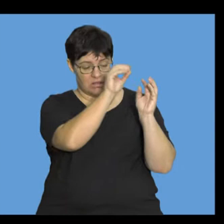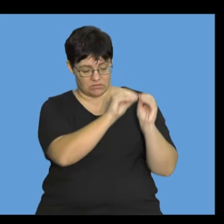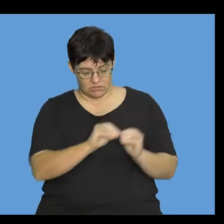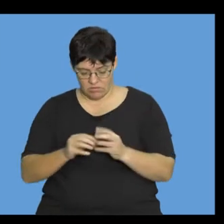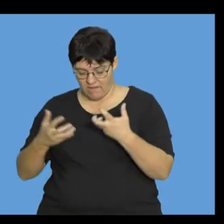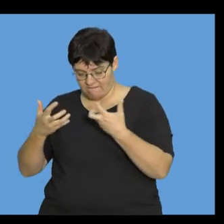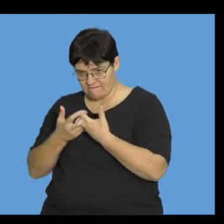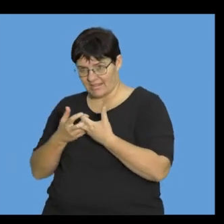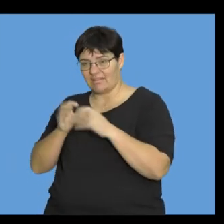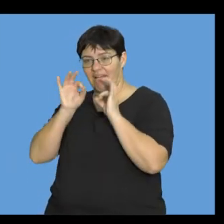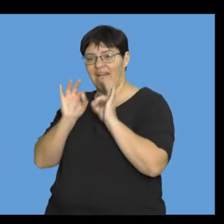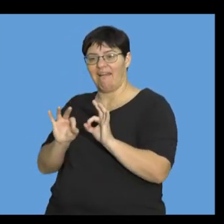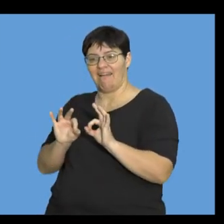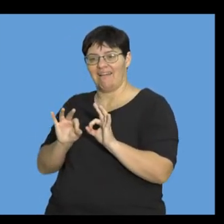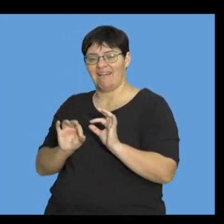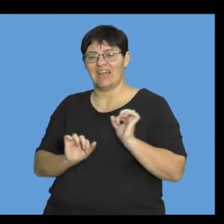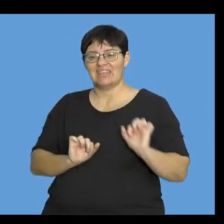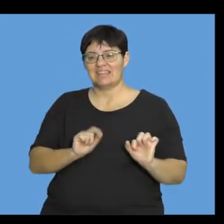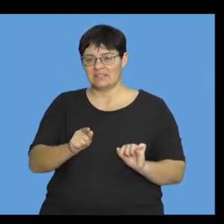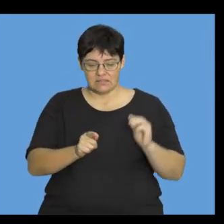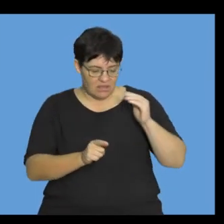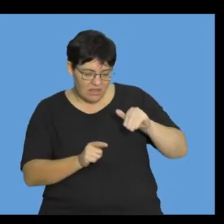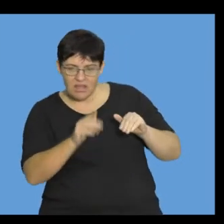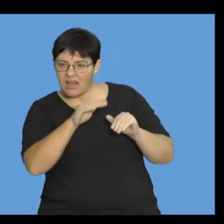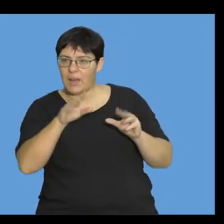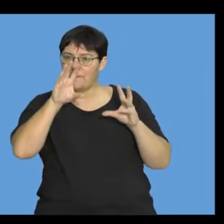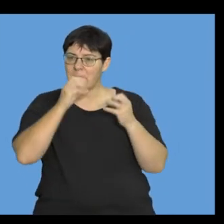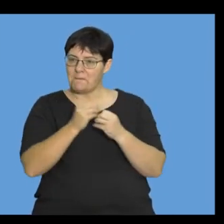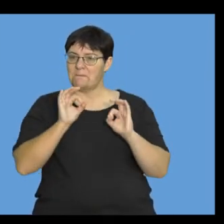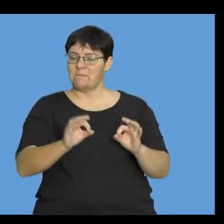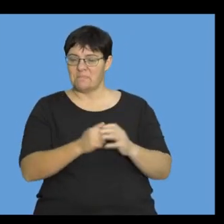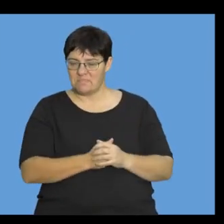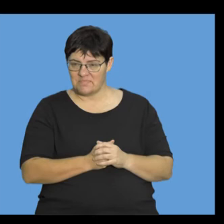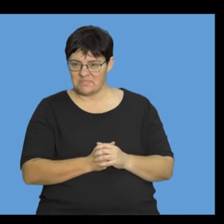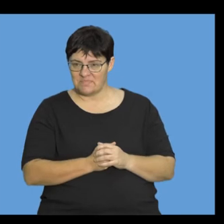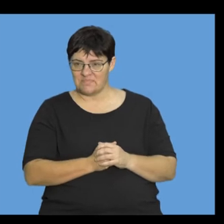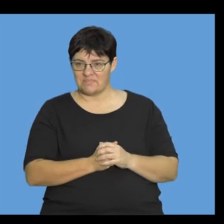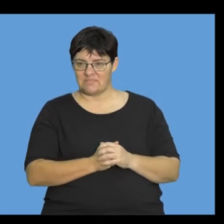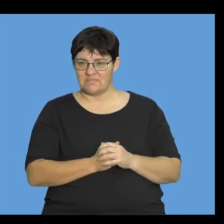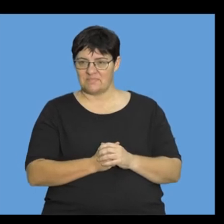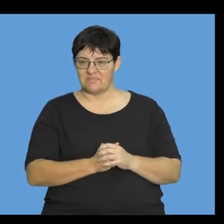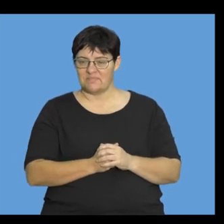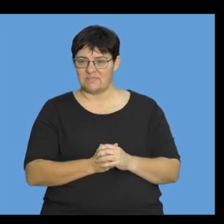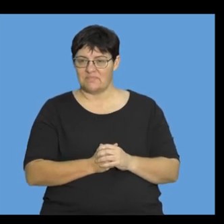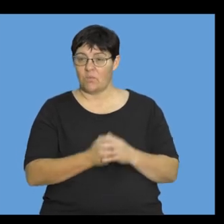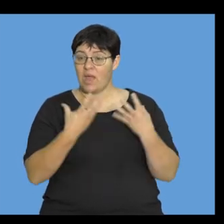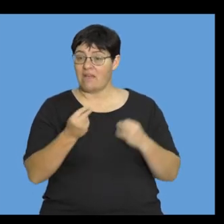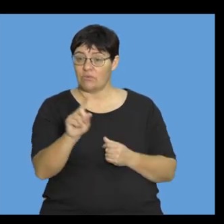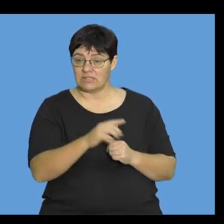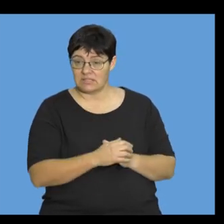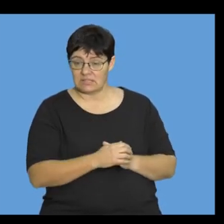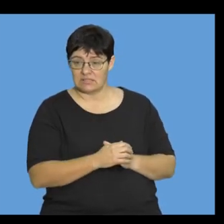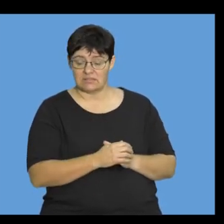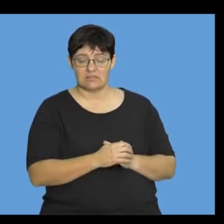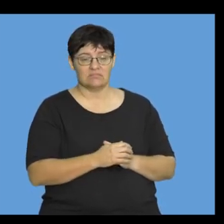is going to fit directly into the shape, all right, of my enzyme. What do